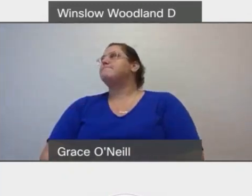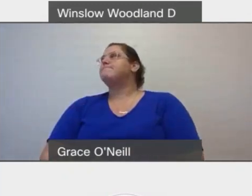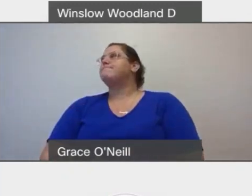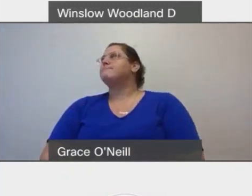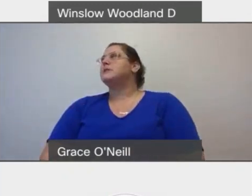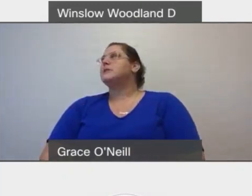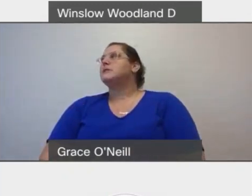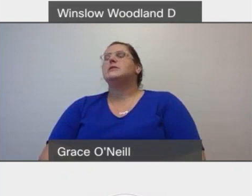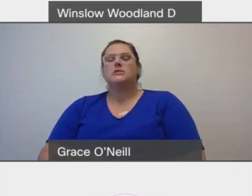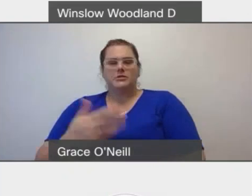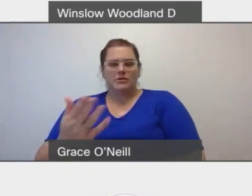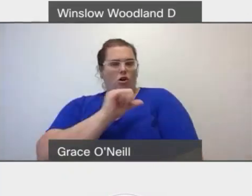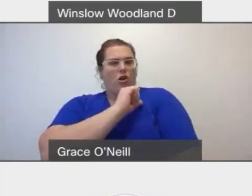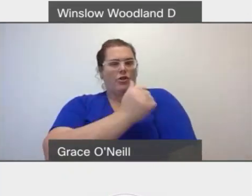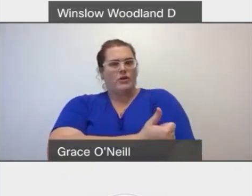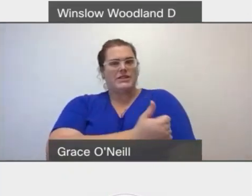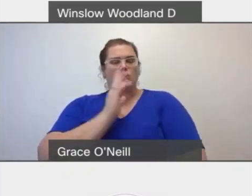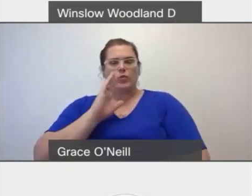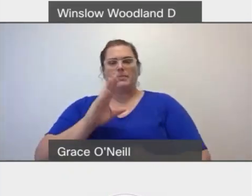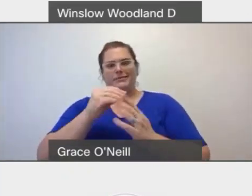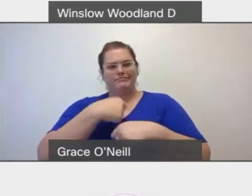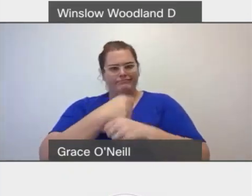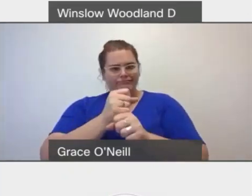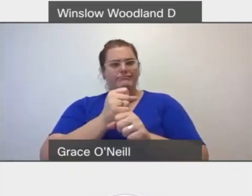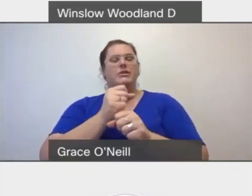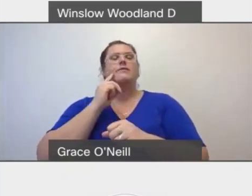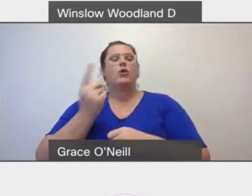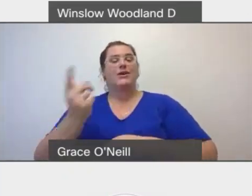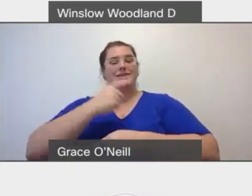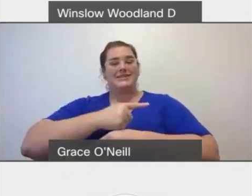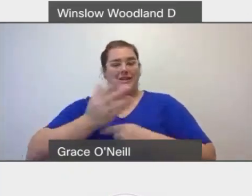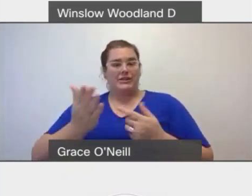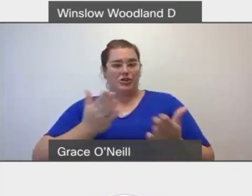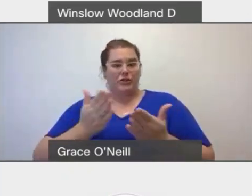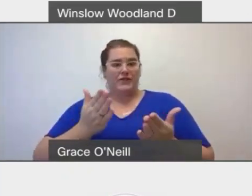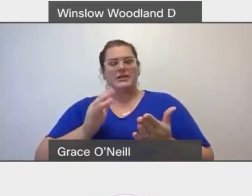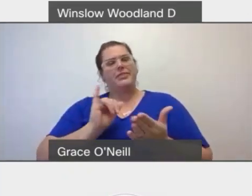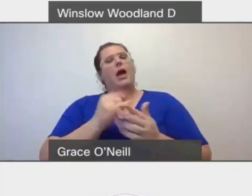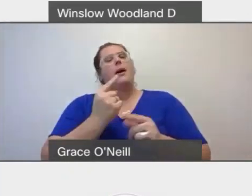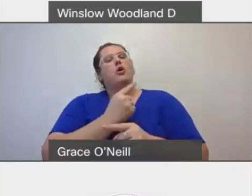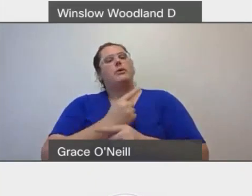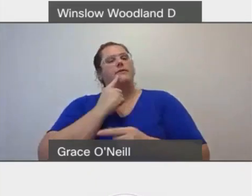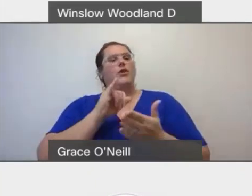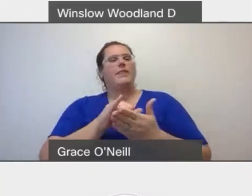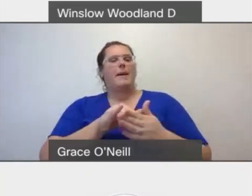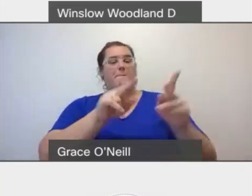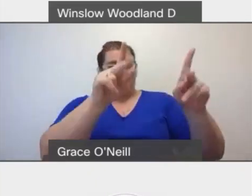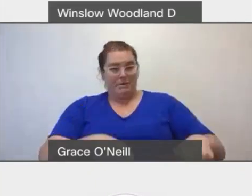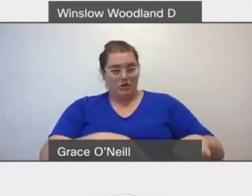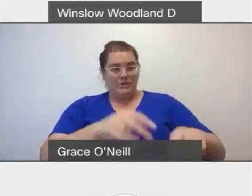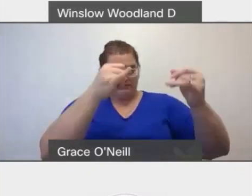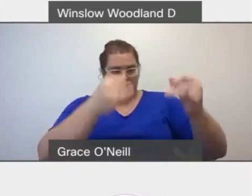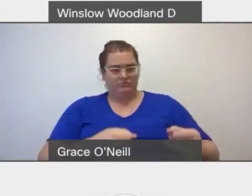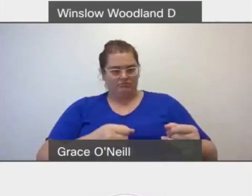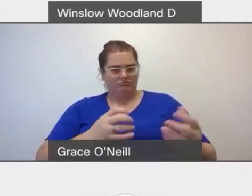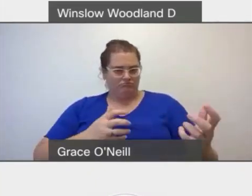authorizations would be issued for the day services that are appropriate for the person. And to